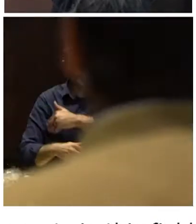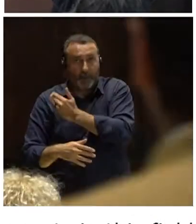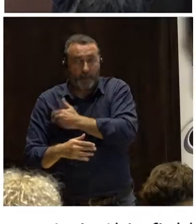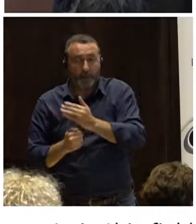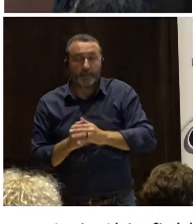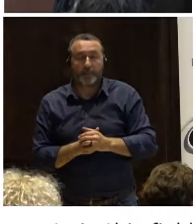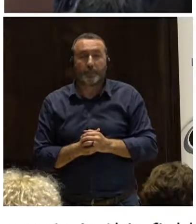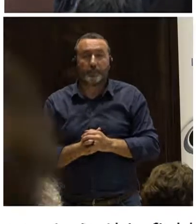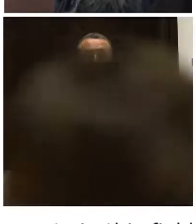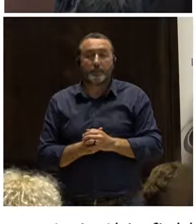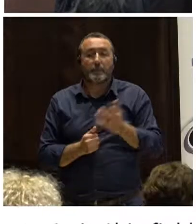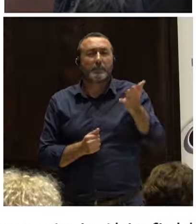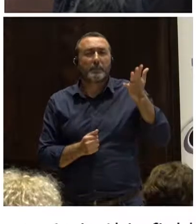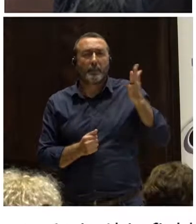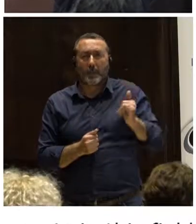real experience